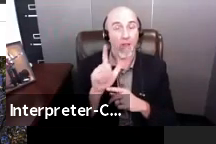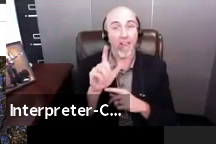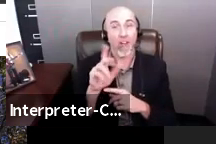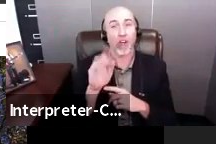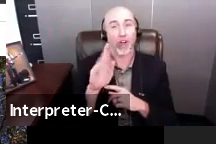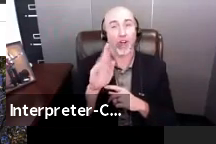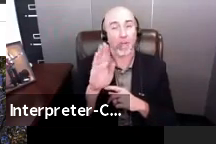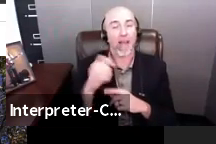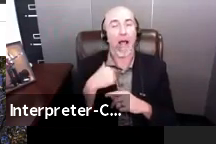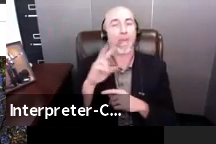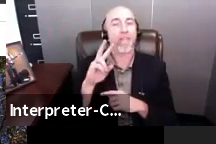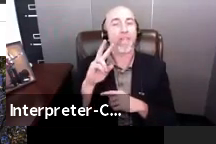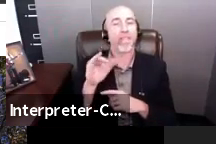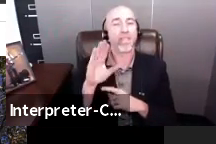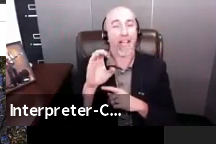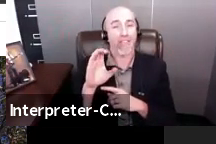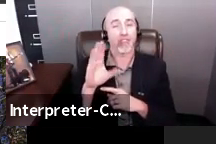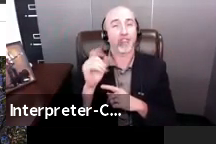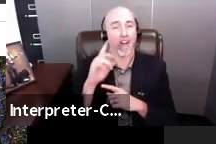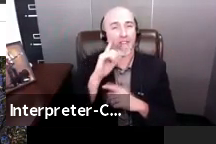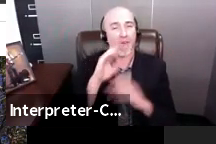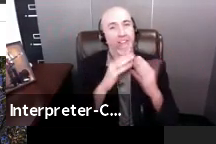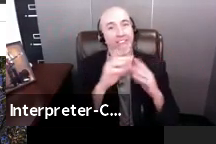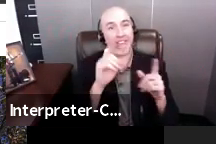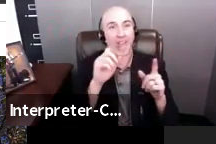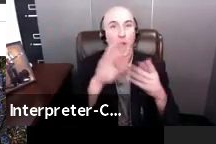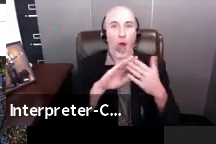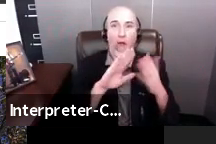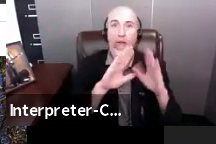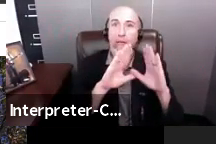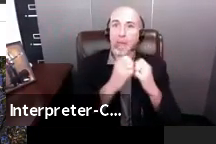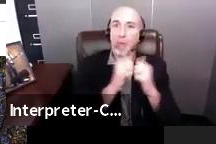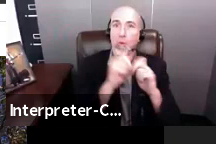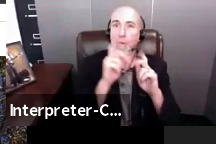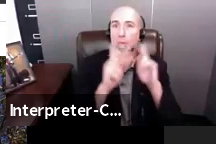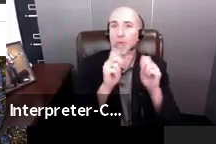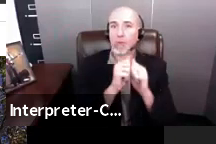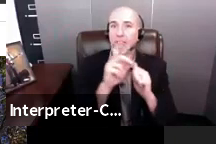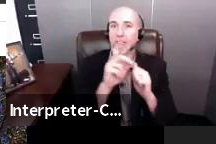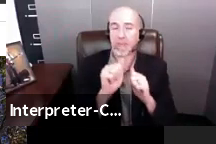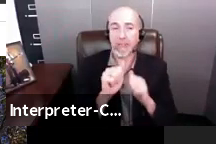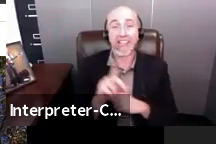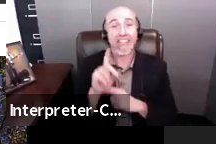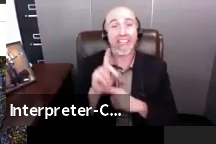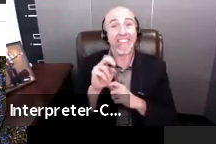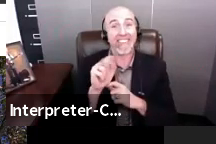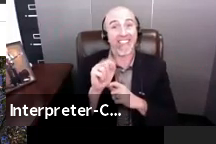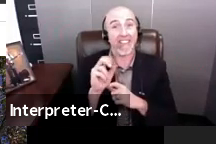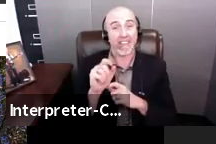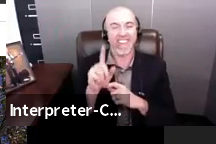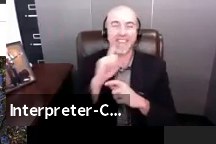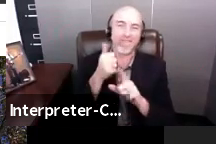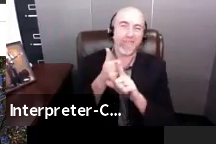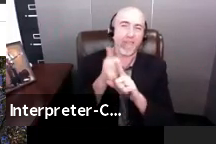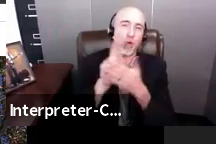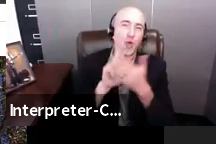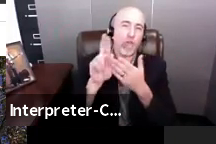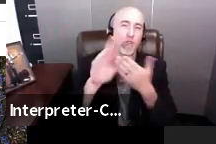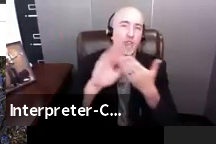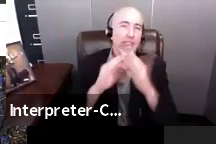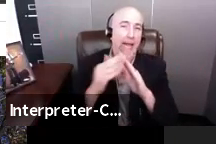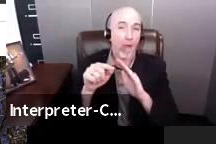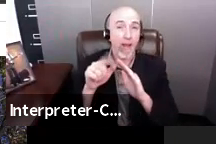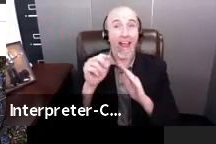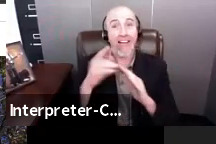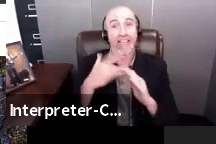vice chair on the City of Denton Committee on Persons with Disabilities. Denton is a university town, and universities